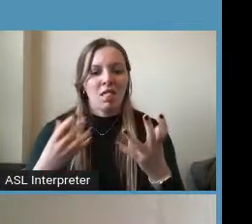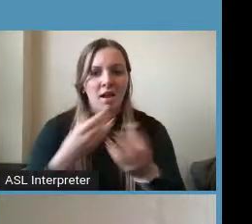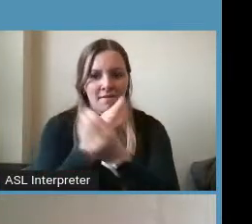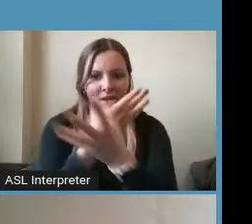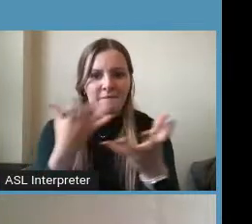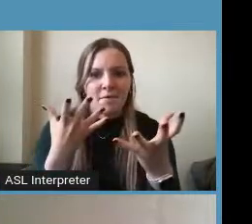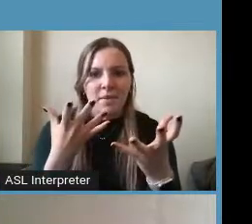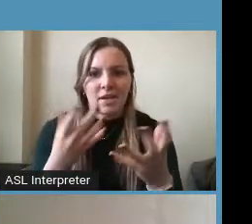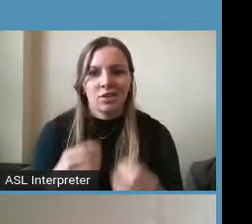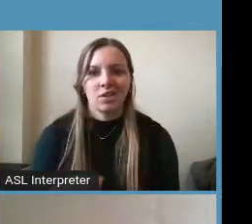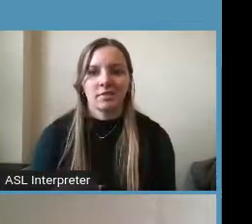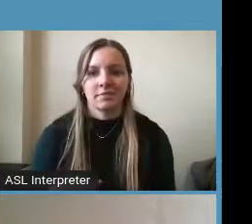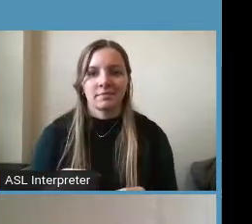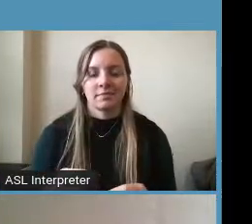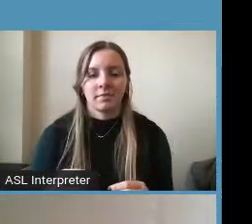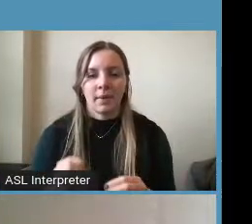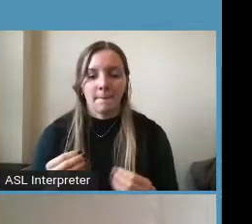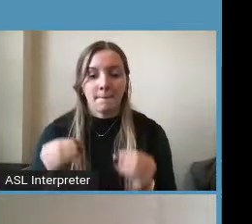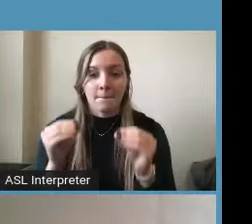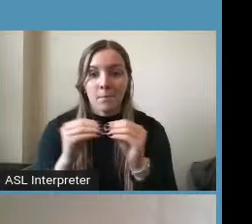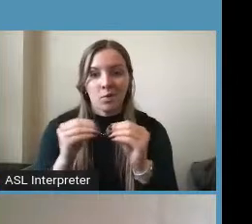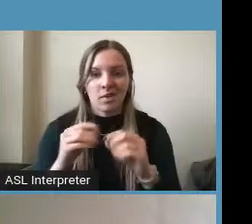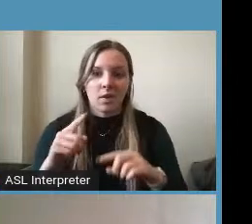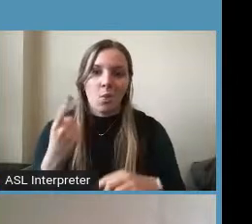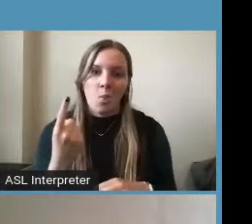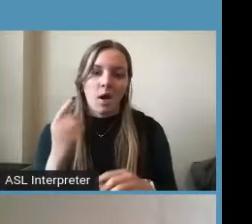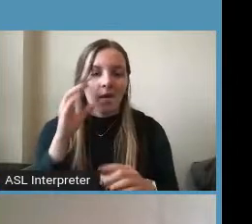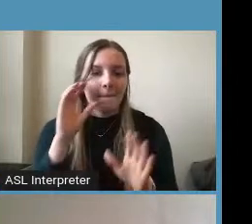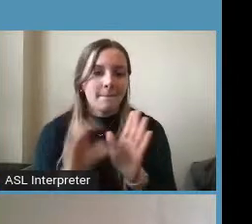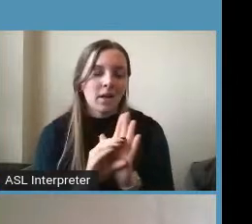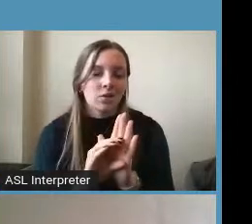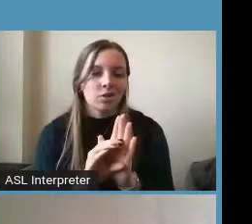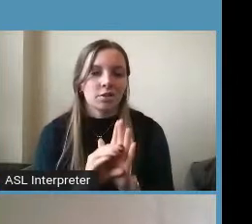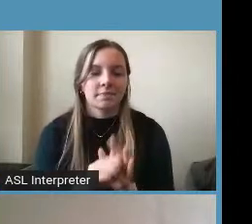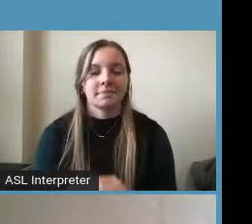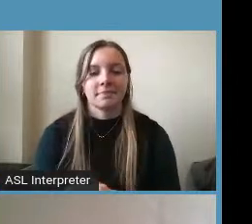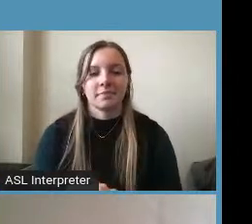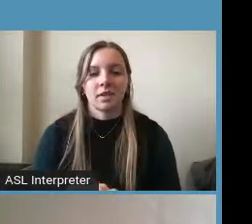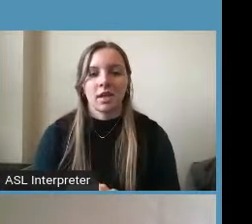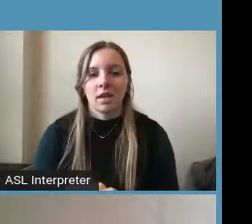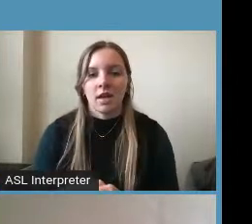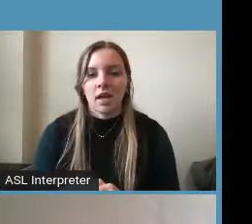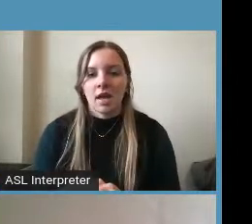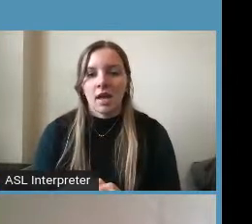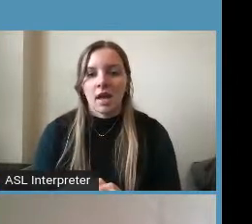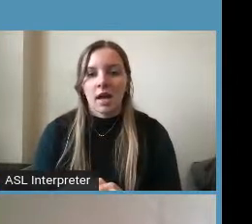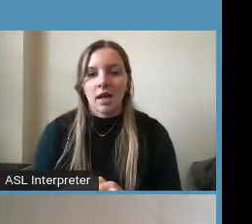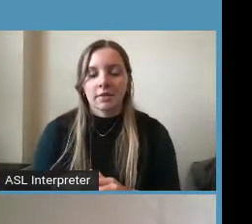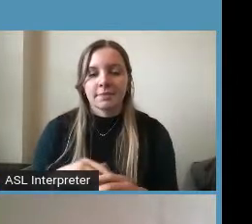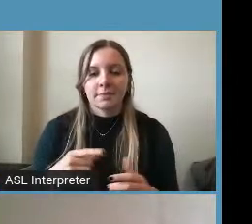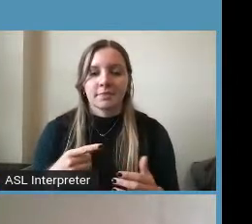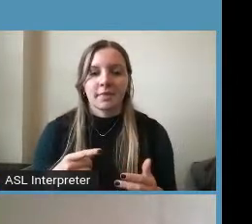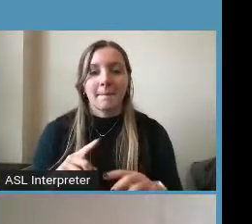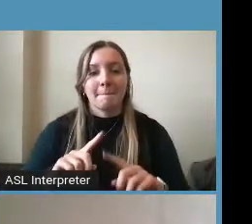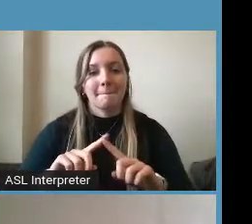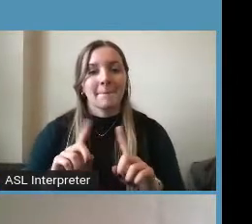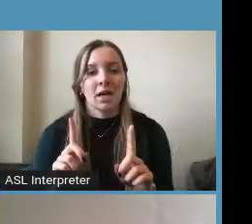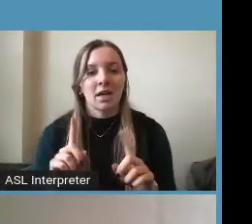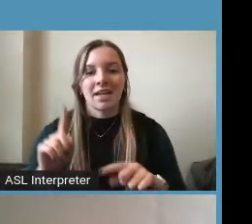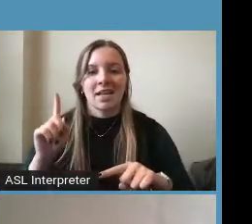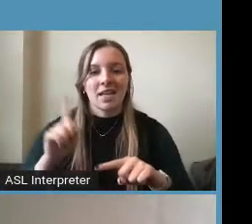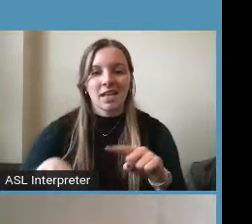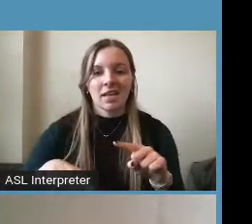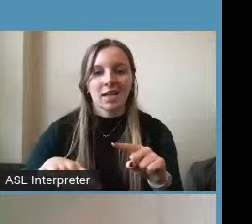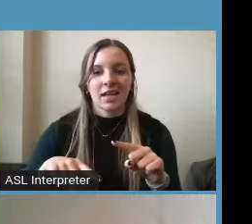are distortion and perspective issues. You don't have any geometry, as I've said, and that means you can't measure things. You have